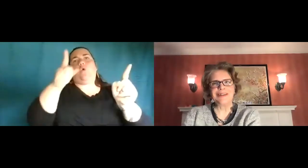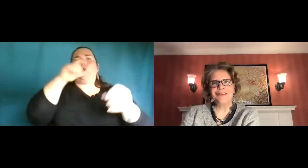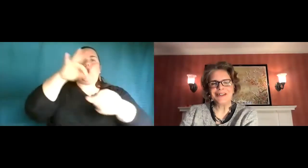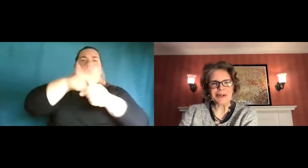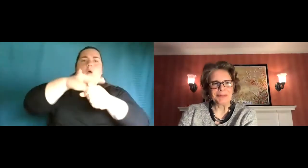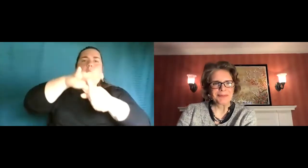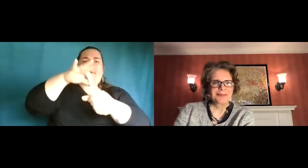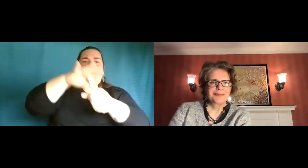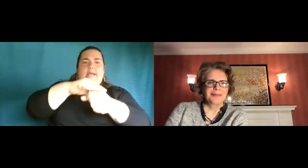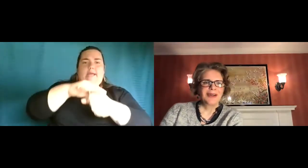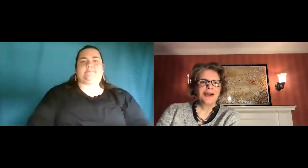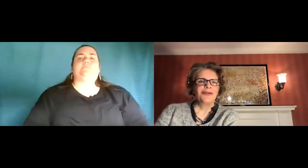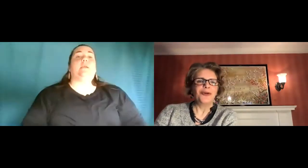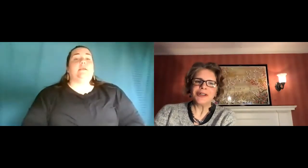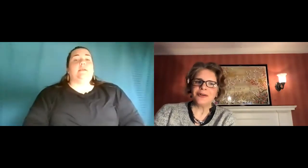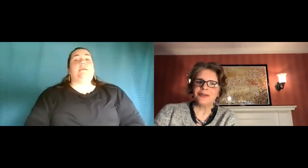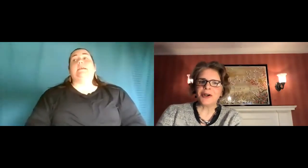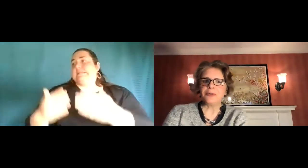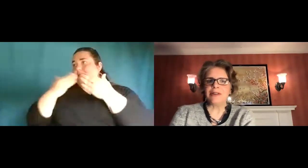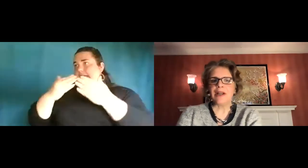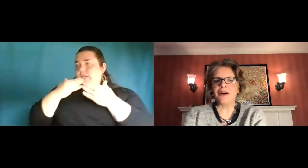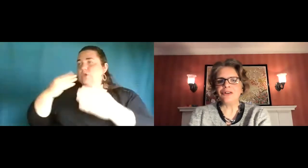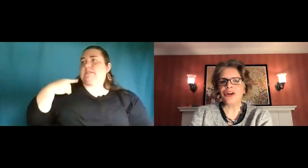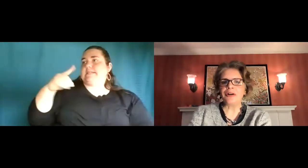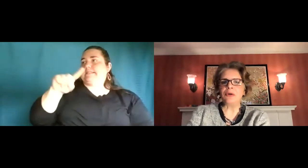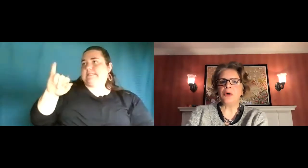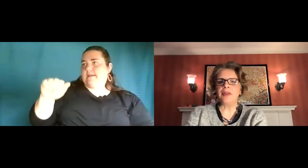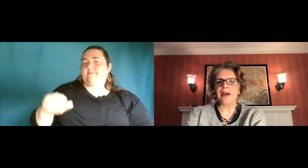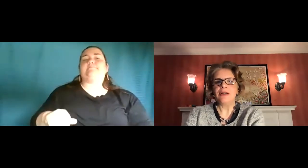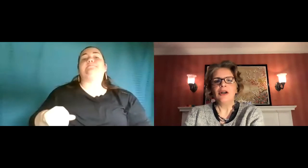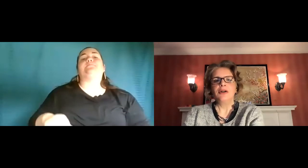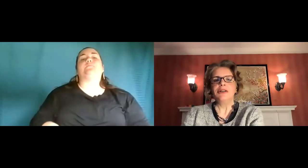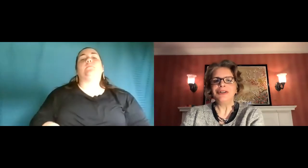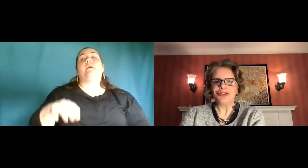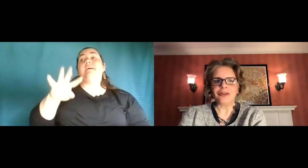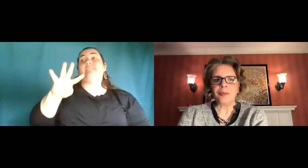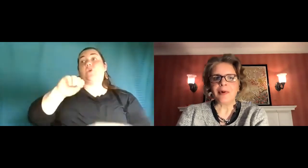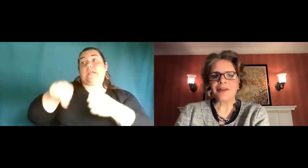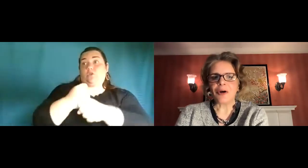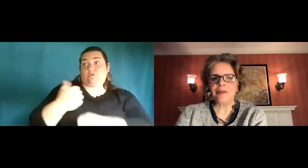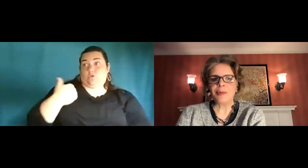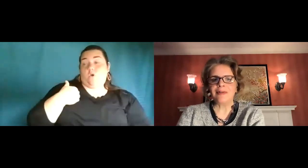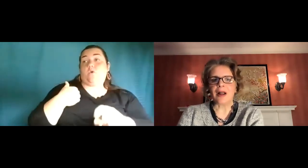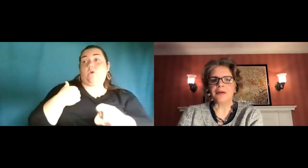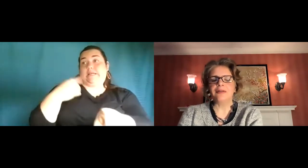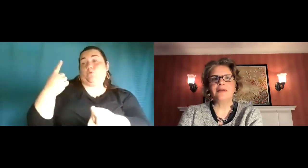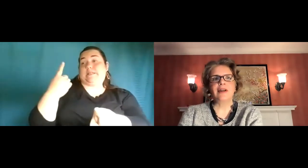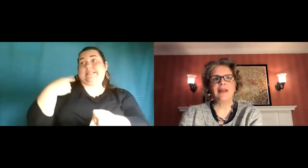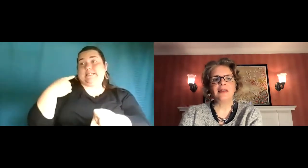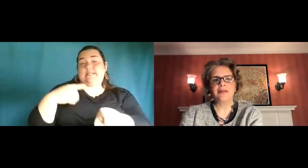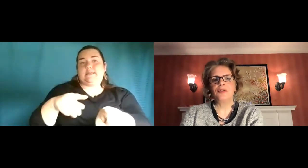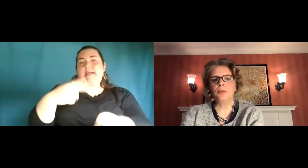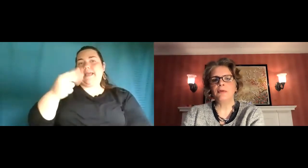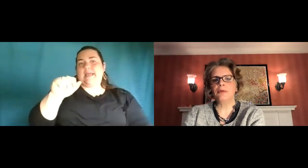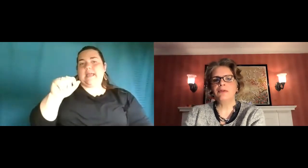Thank you, Dean Zia. 40 years ago, Dean Harriet Sheridan wrote that good teachers must always be scholars.